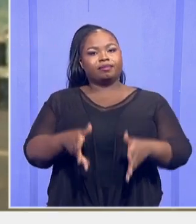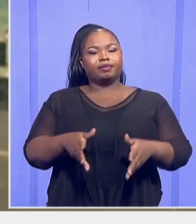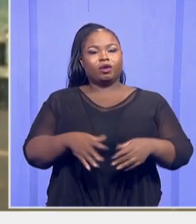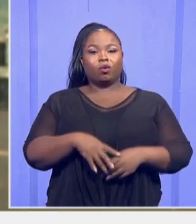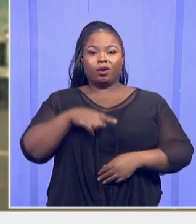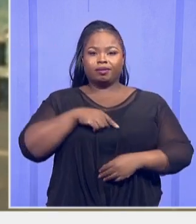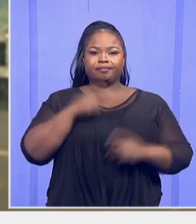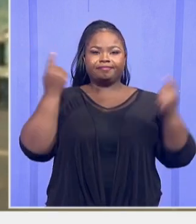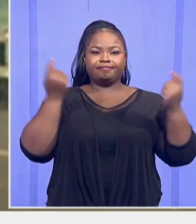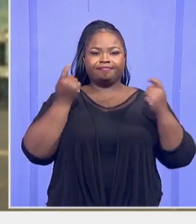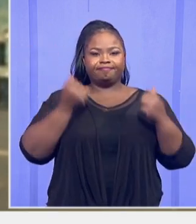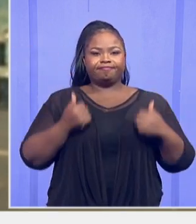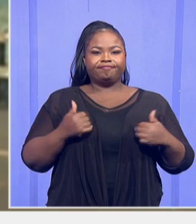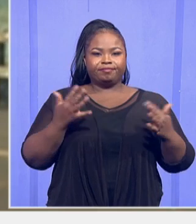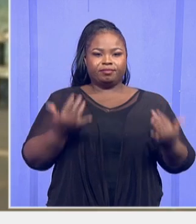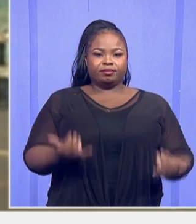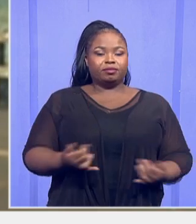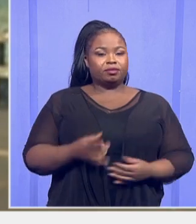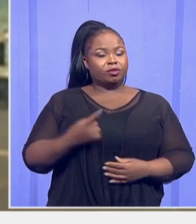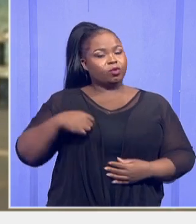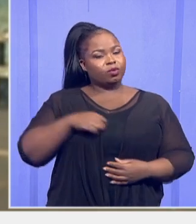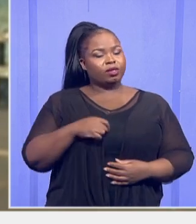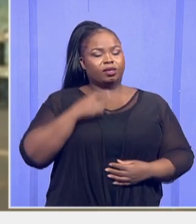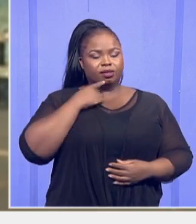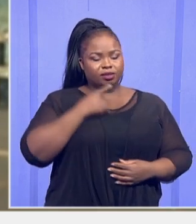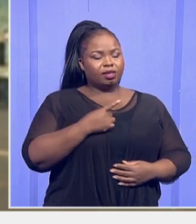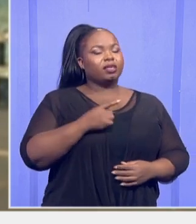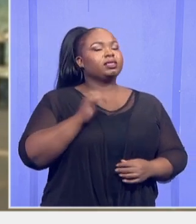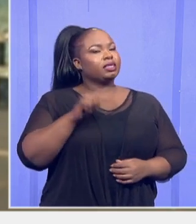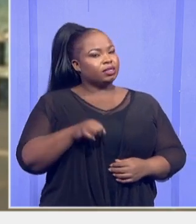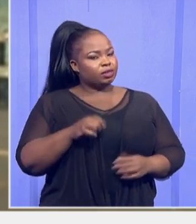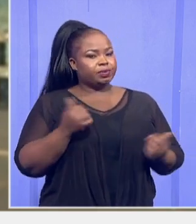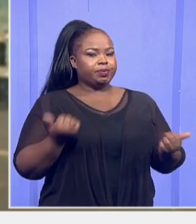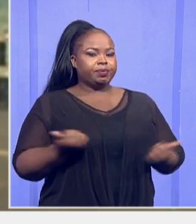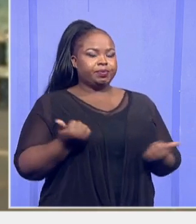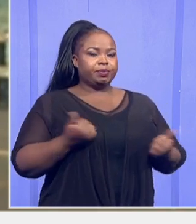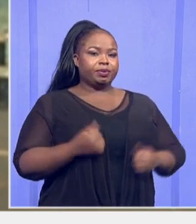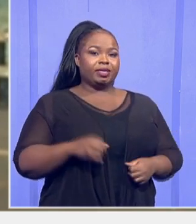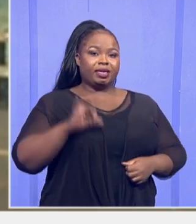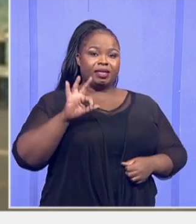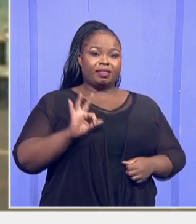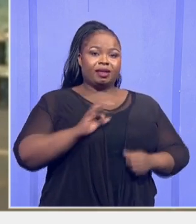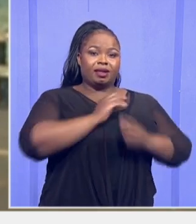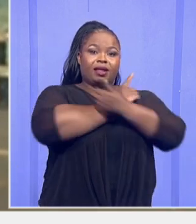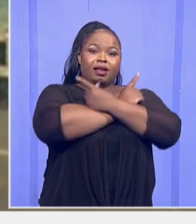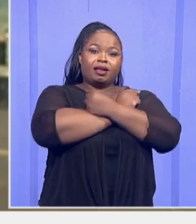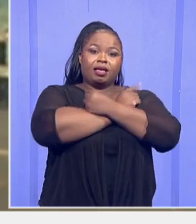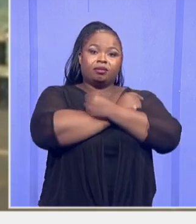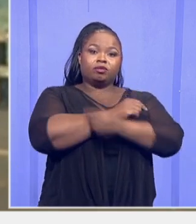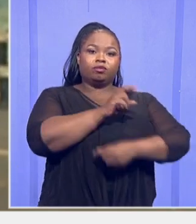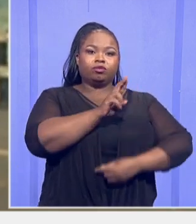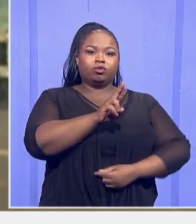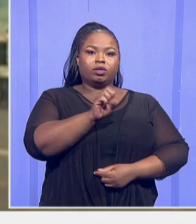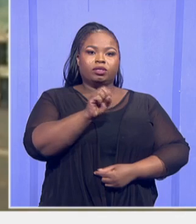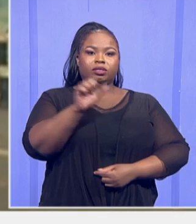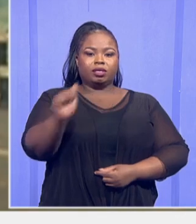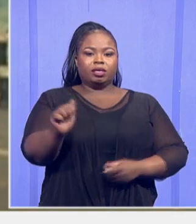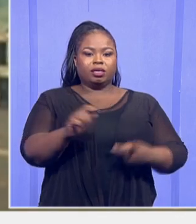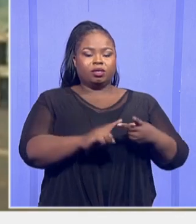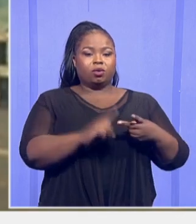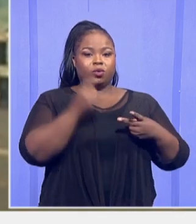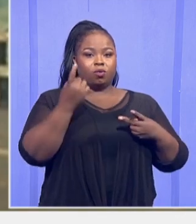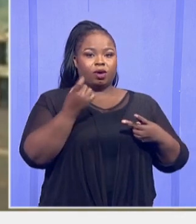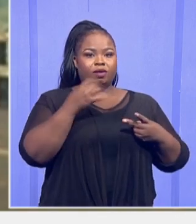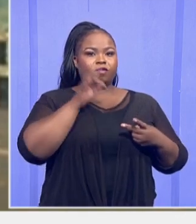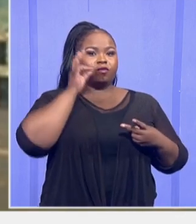which is starting today. We can safely acknowledge that we already have 3 clubs from USA, 1 from France. We are